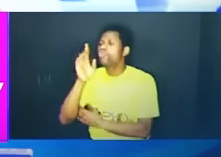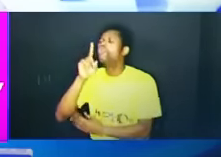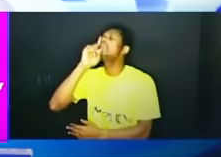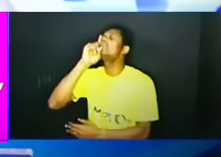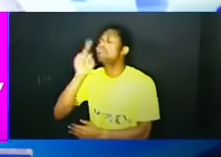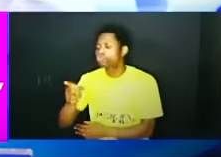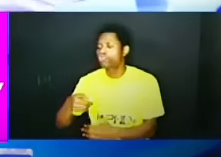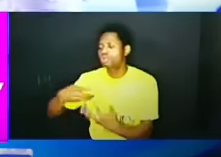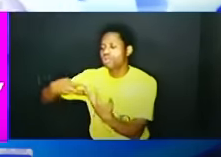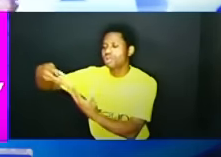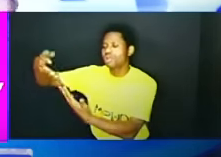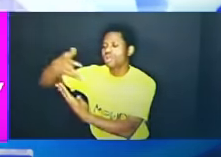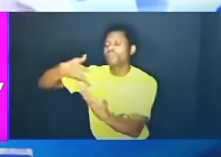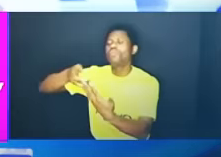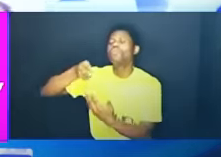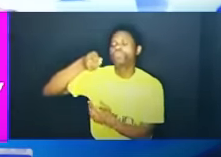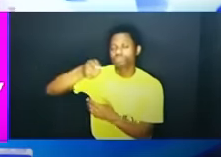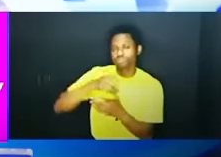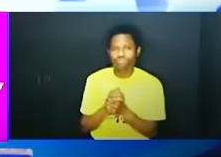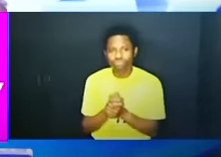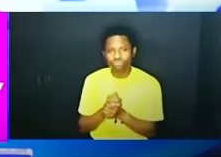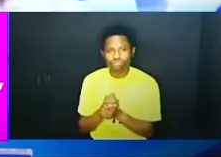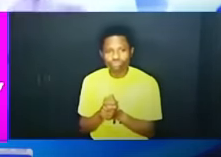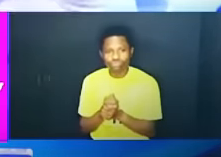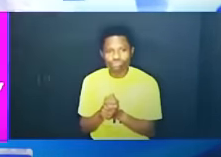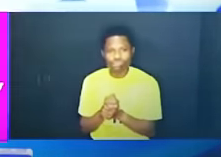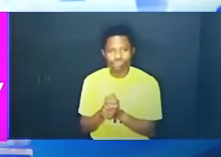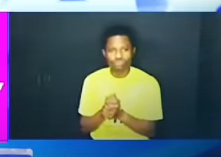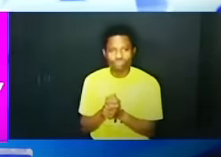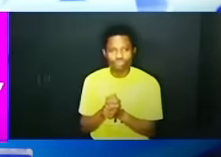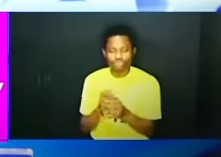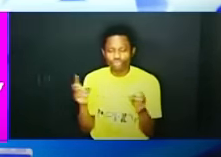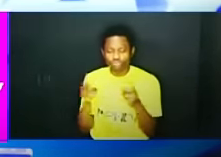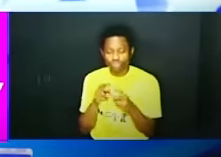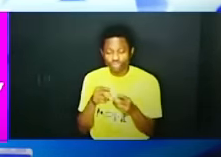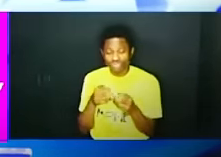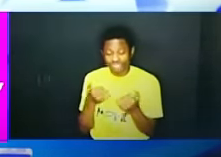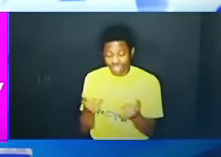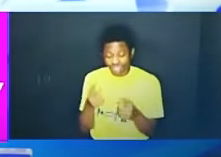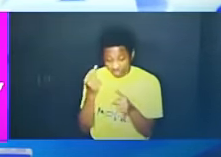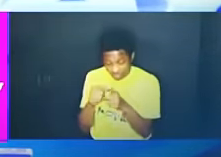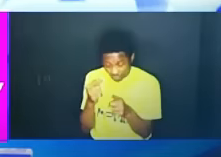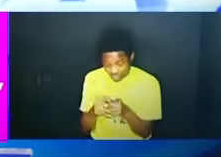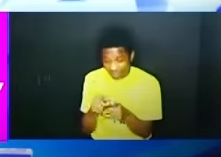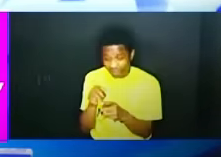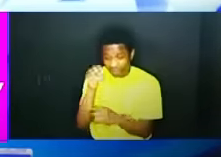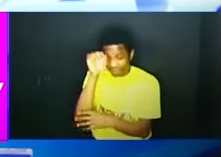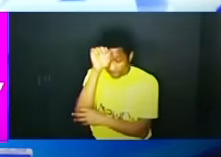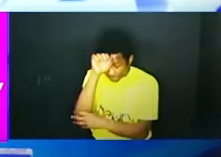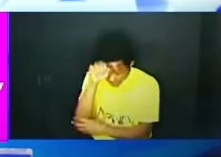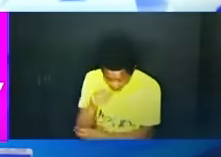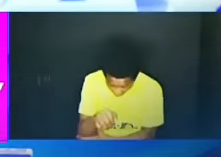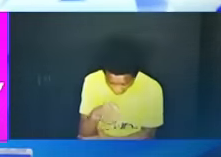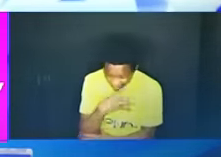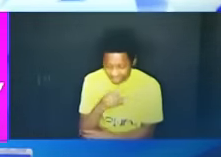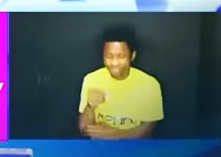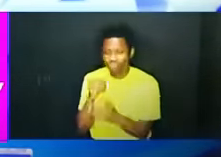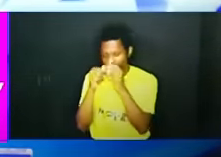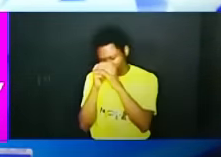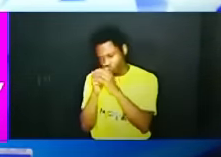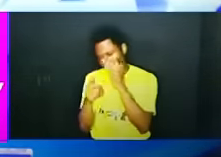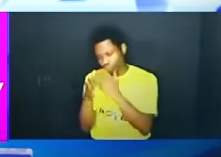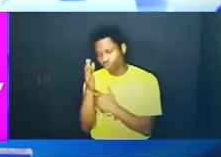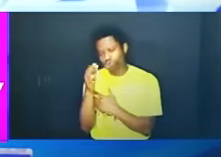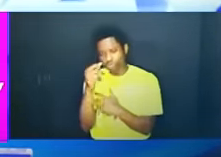word proskinero is used, bow down and worship God. And the dunu num ne na na kumemu ehintasem